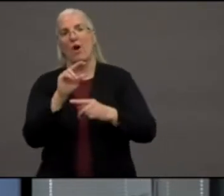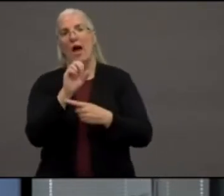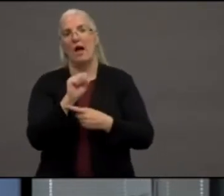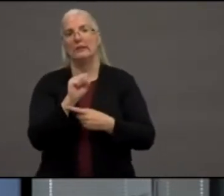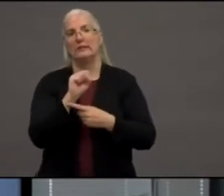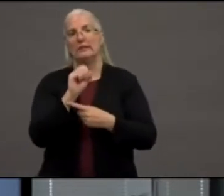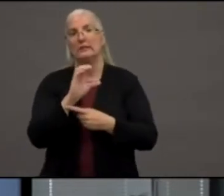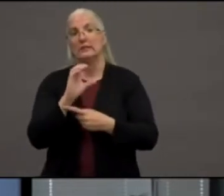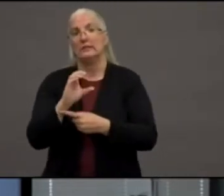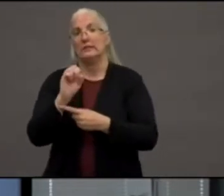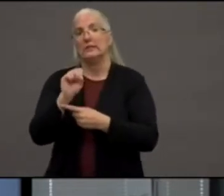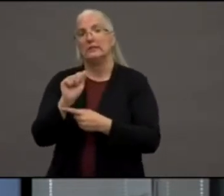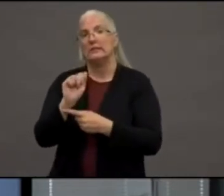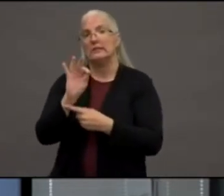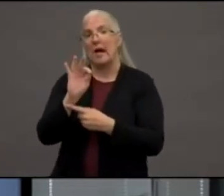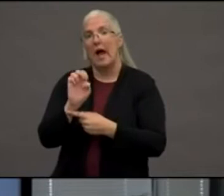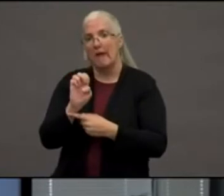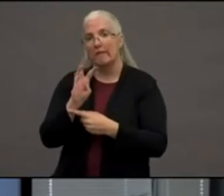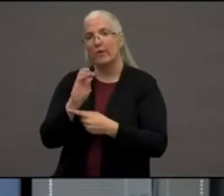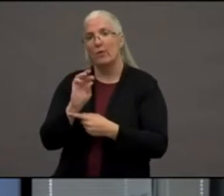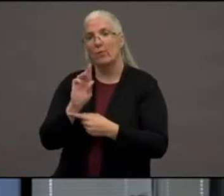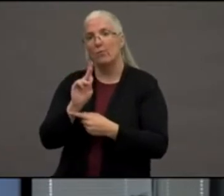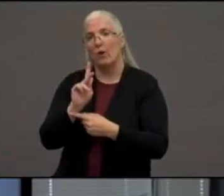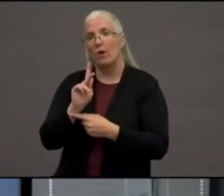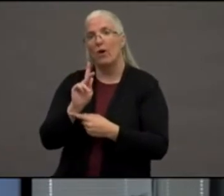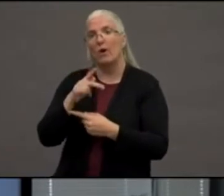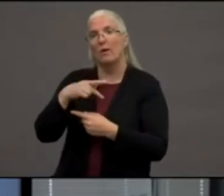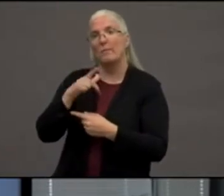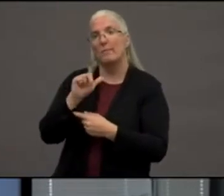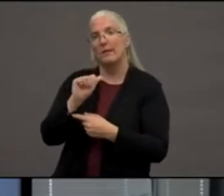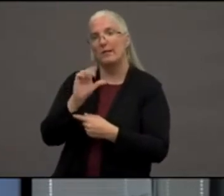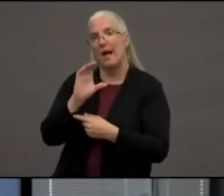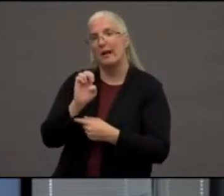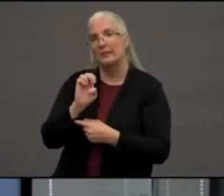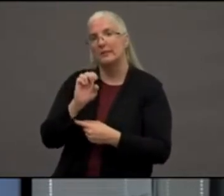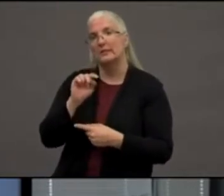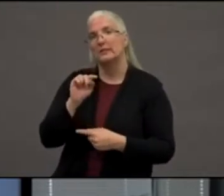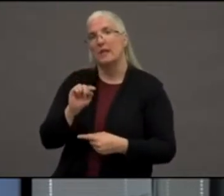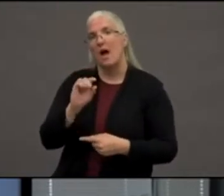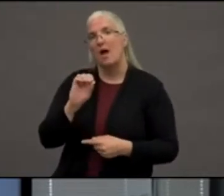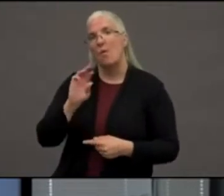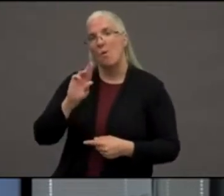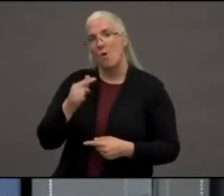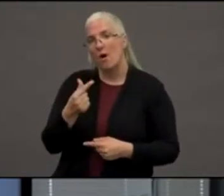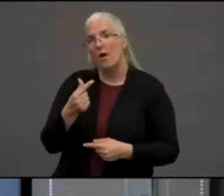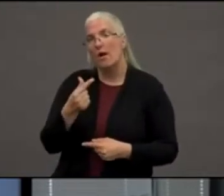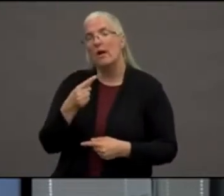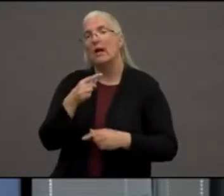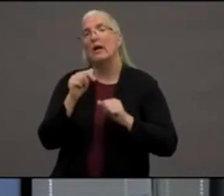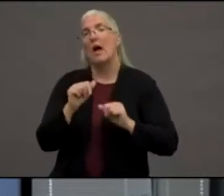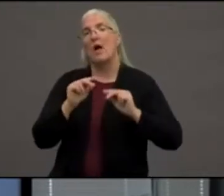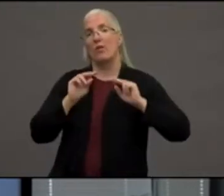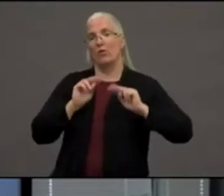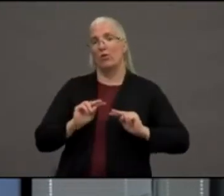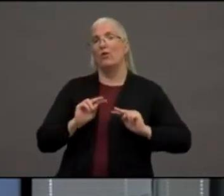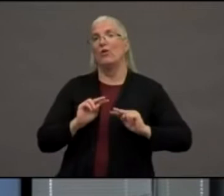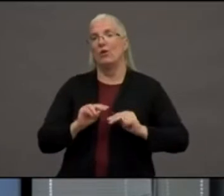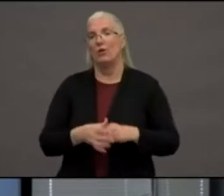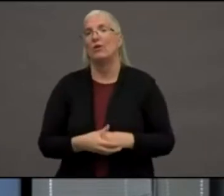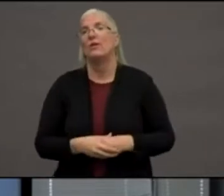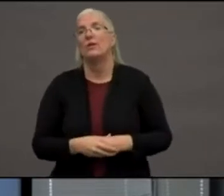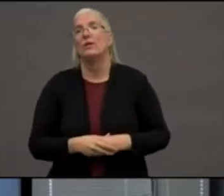sccSafeWorkplace.org to see all the resources we have currently available for businesses. That includes the directives, that includes links to the social